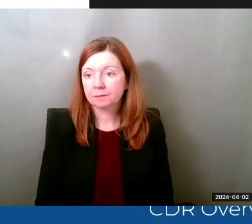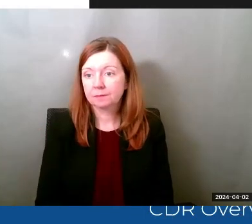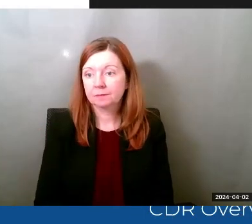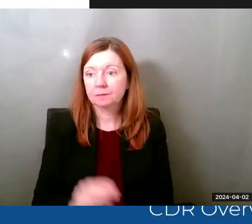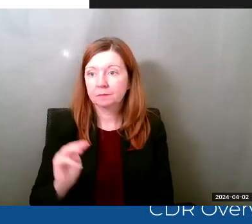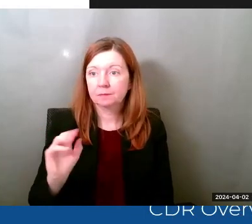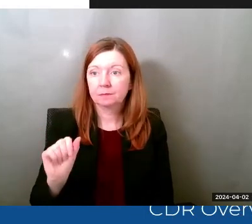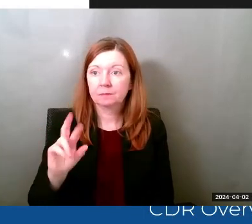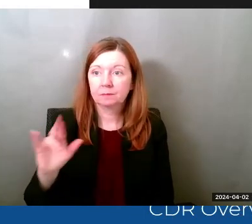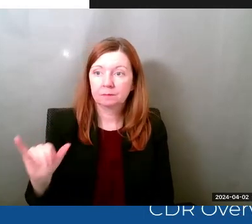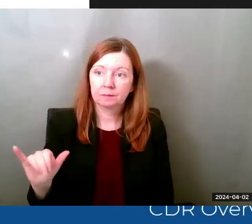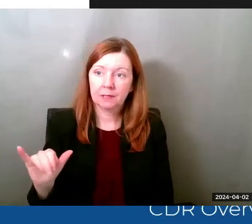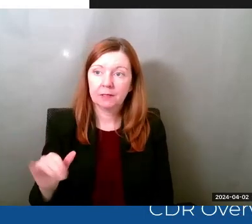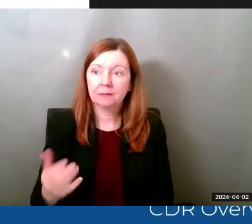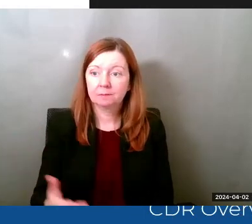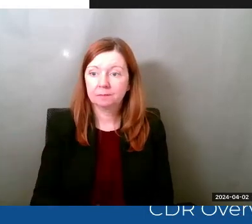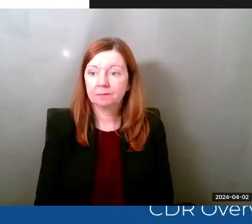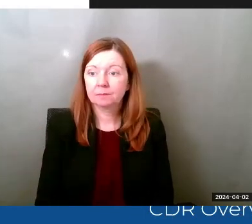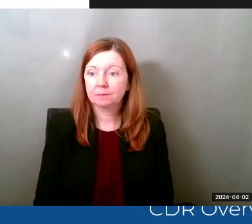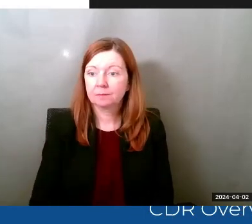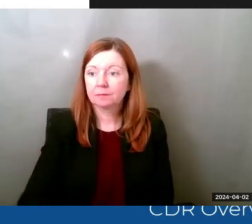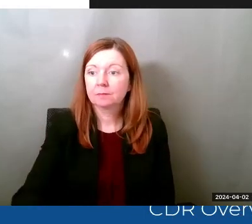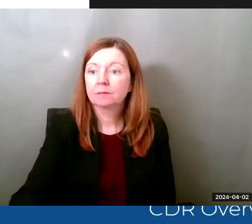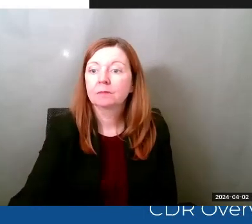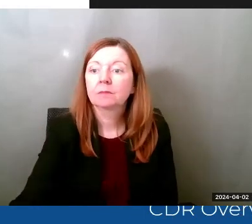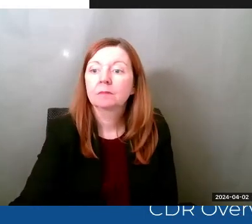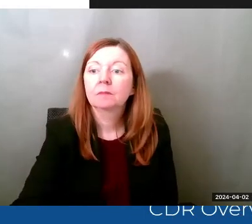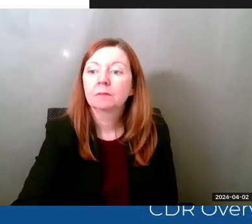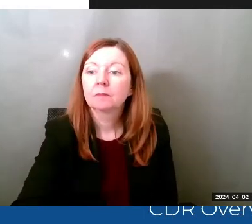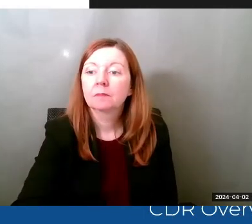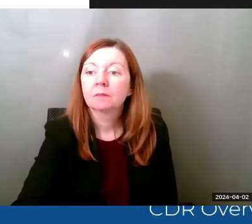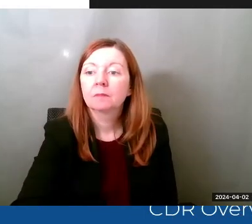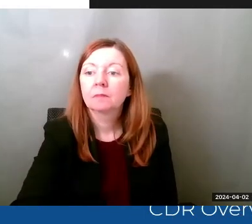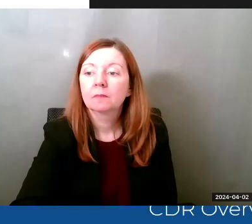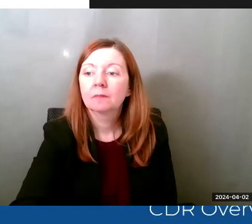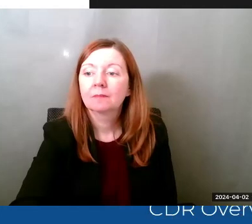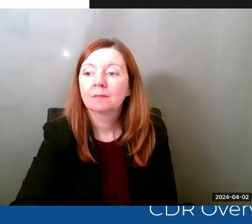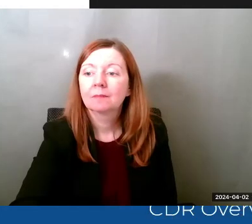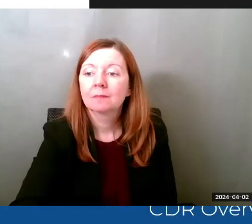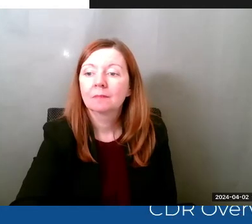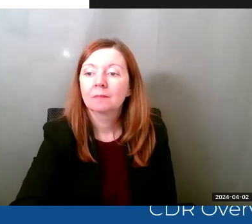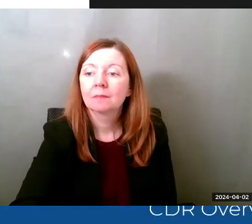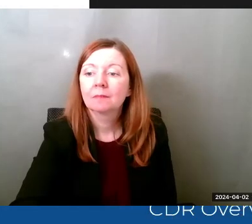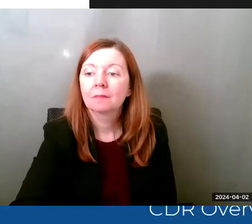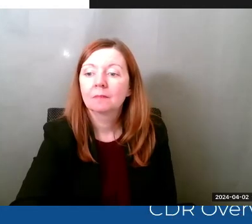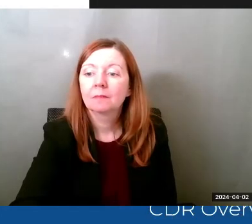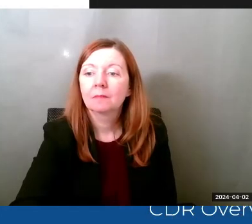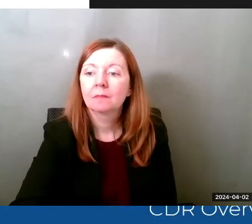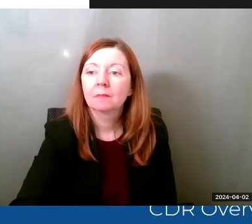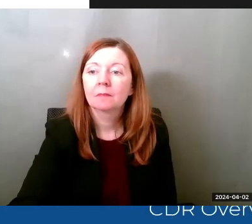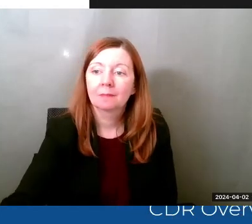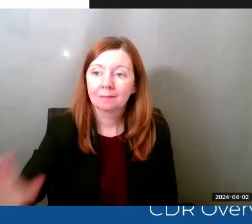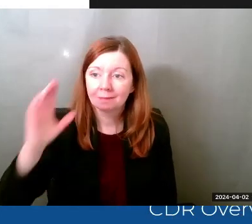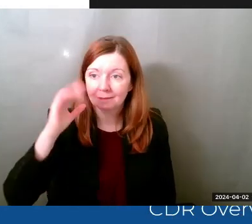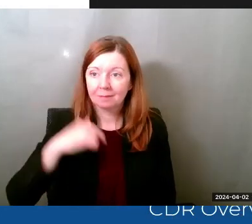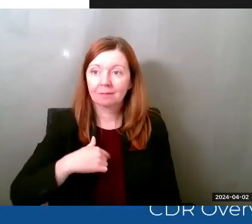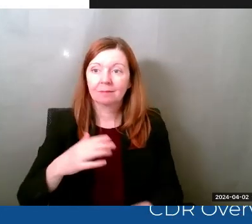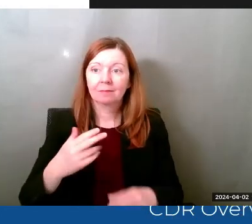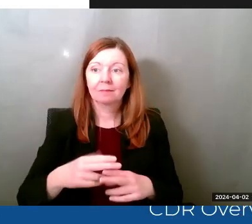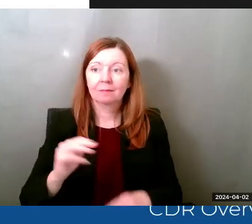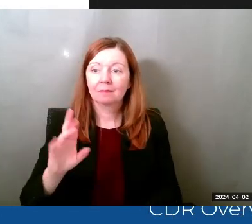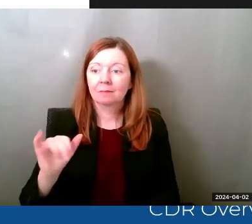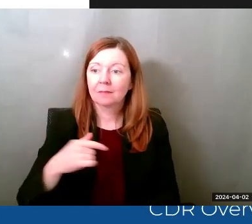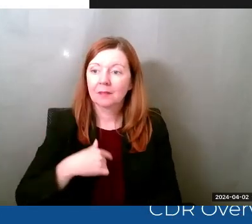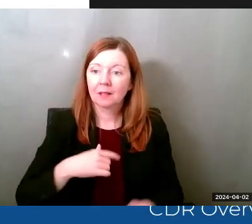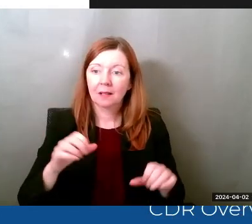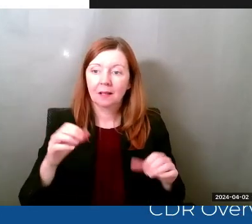Mary, you should be able to unmute at this time. Hey, hello, hi. My name is Mary Stumpf. I live in South Philadelphia. Can you hear me?